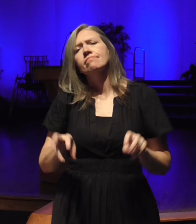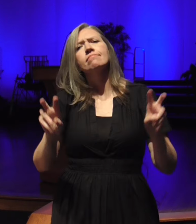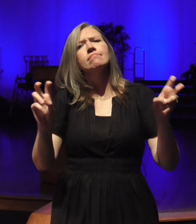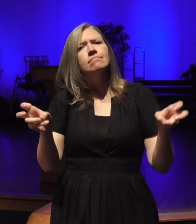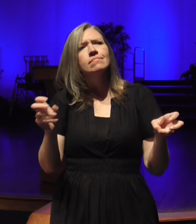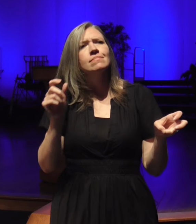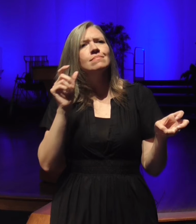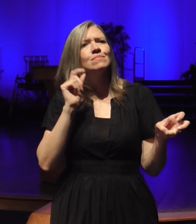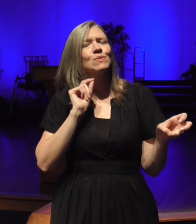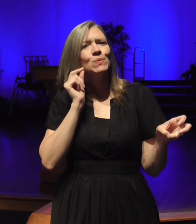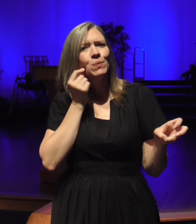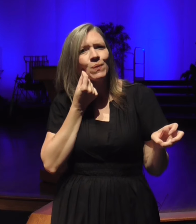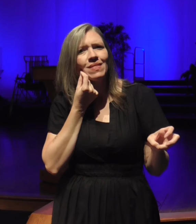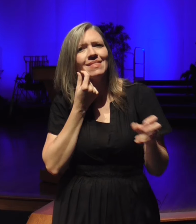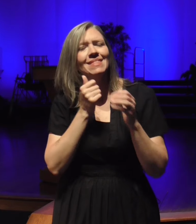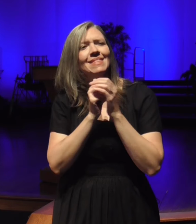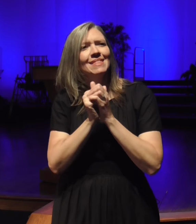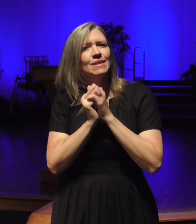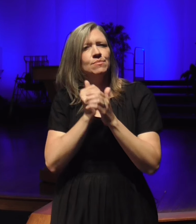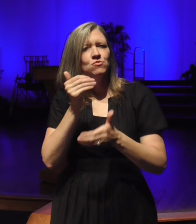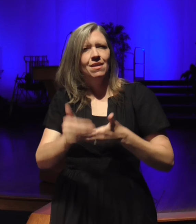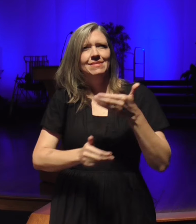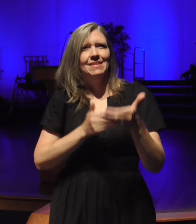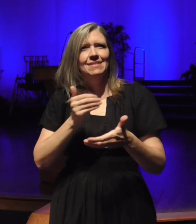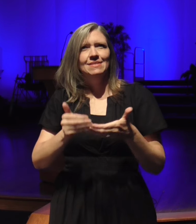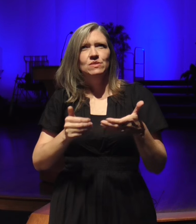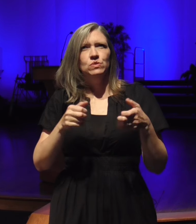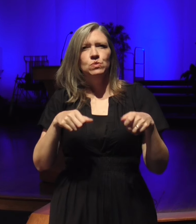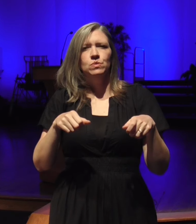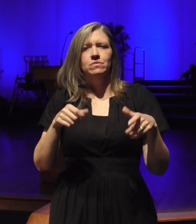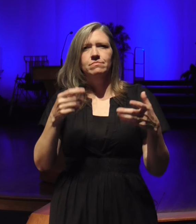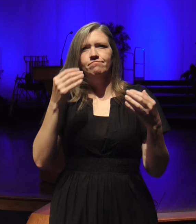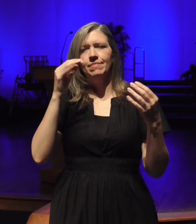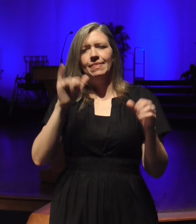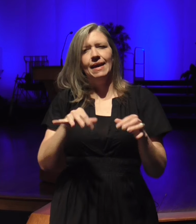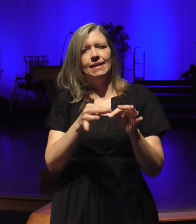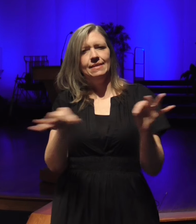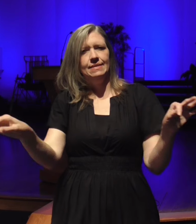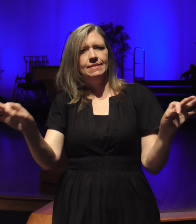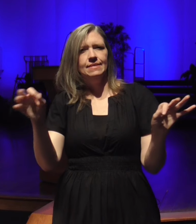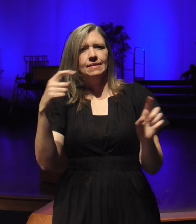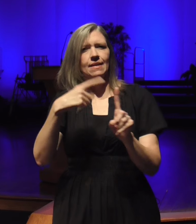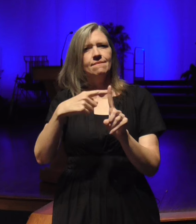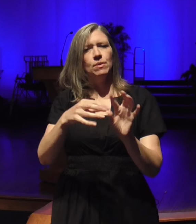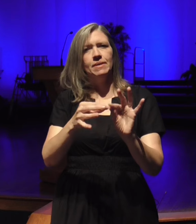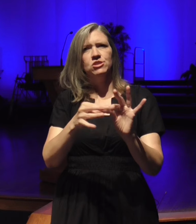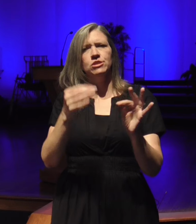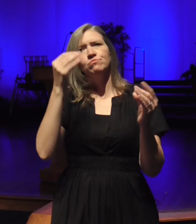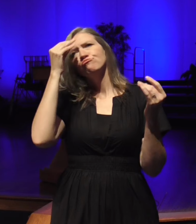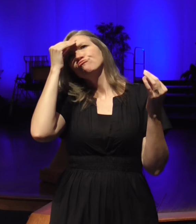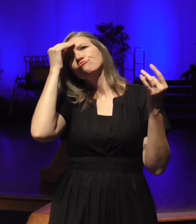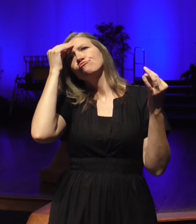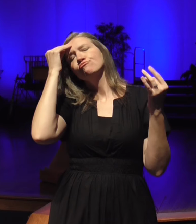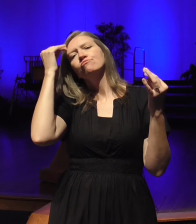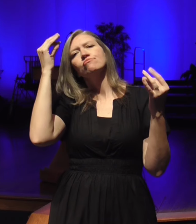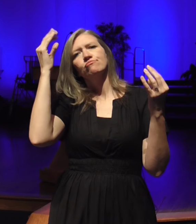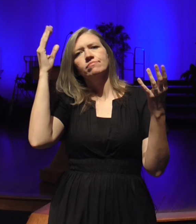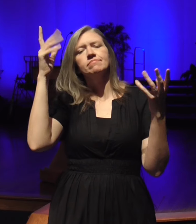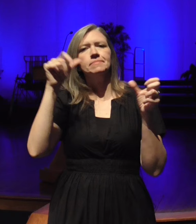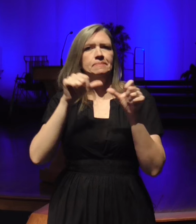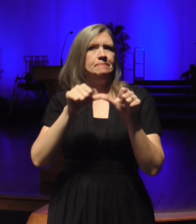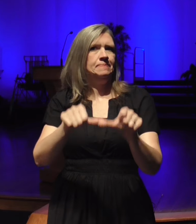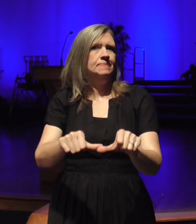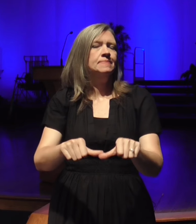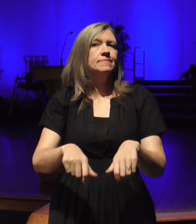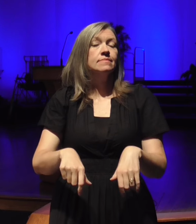I engage with it profoundly. And it's a cool, prayerful process to